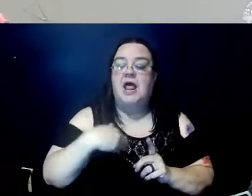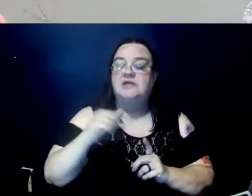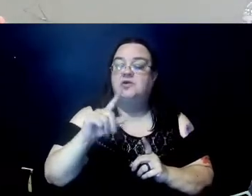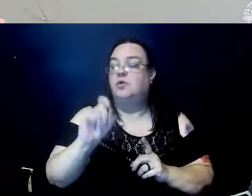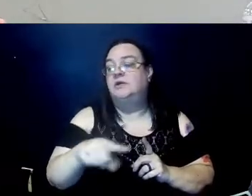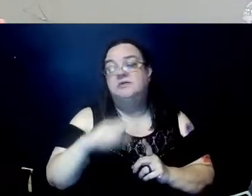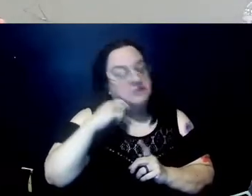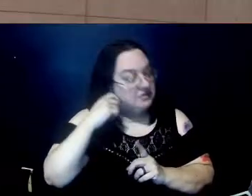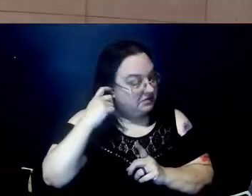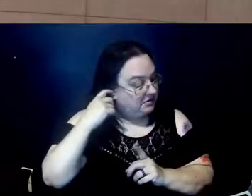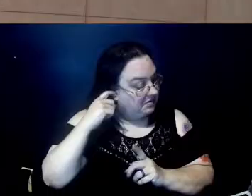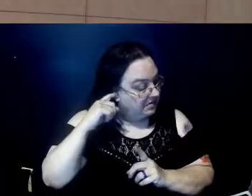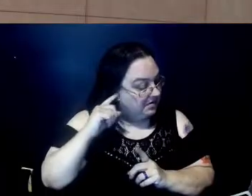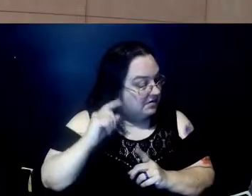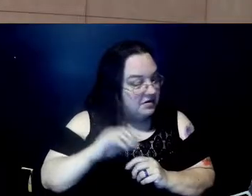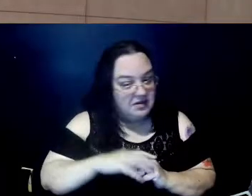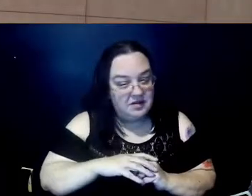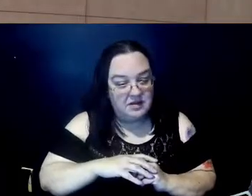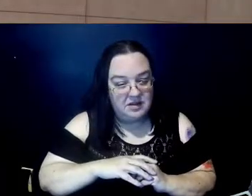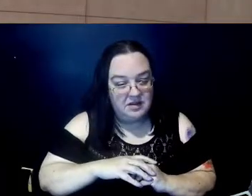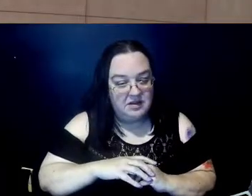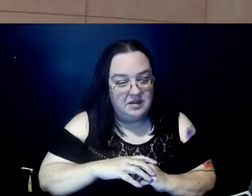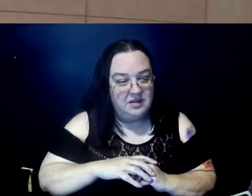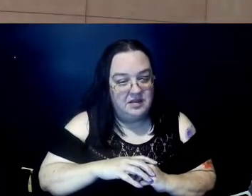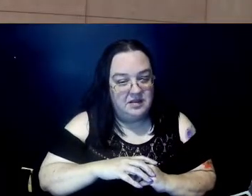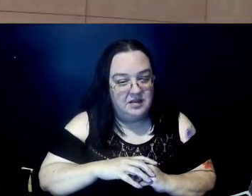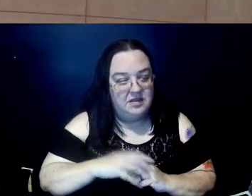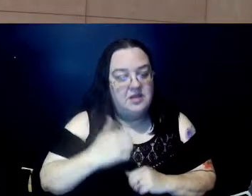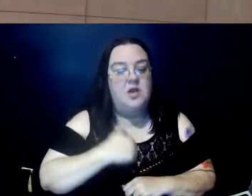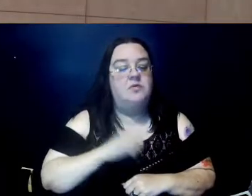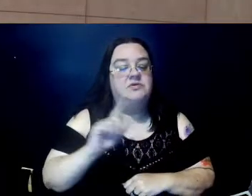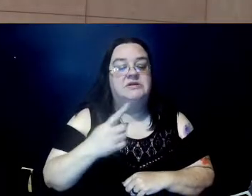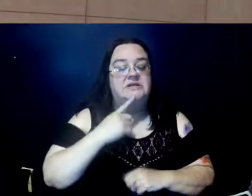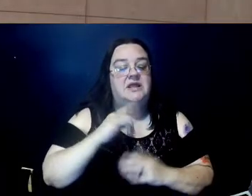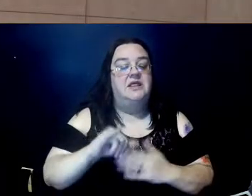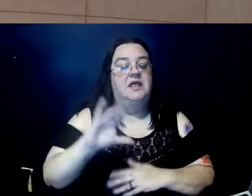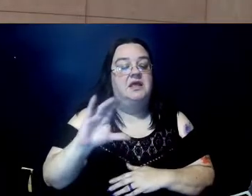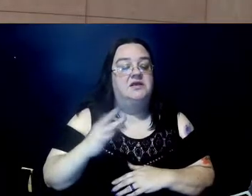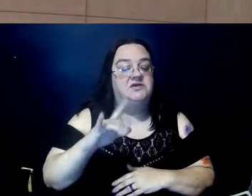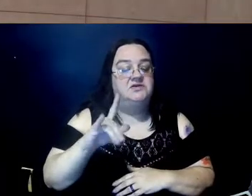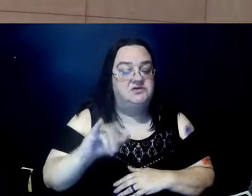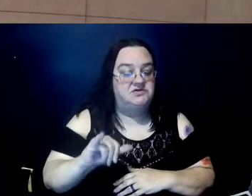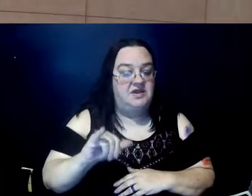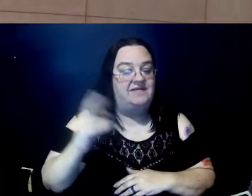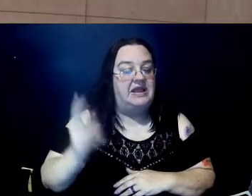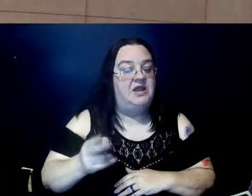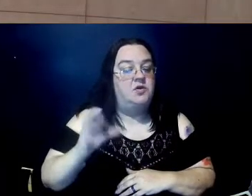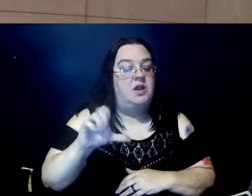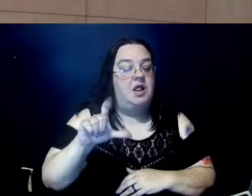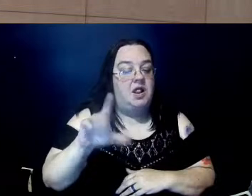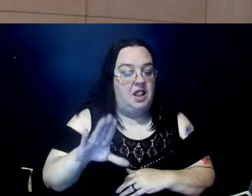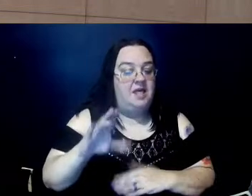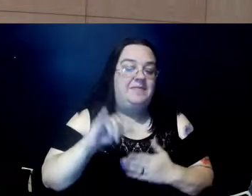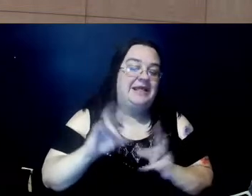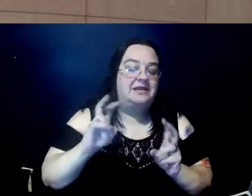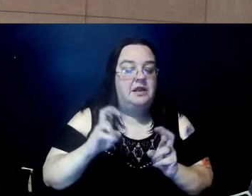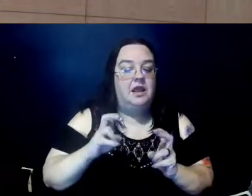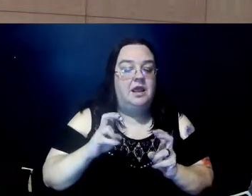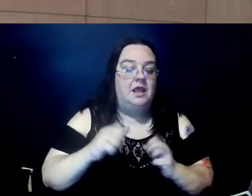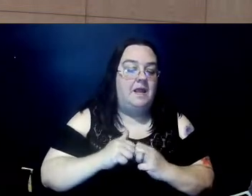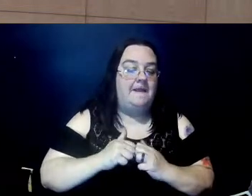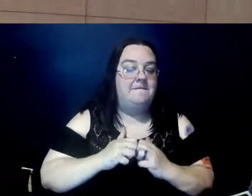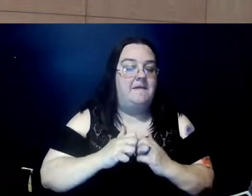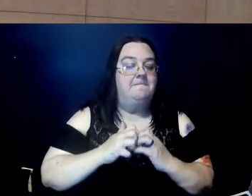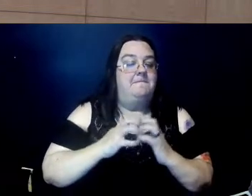Sorry. I was just going to say that the Cheverly History Club, which is sort of coming back to life, we actually just